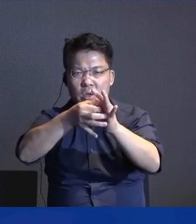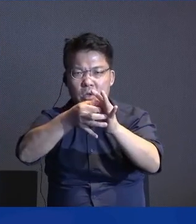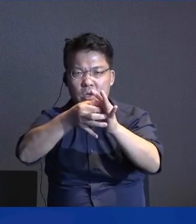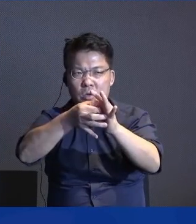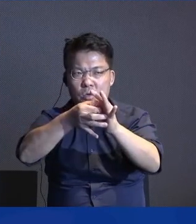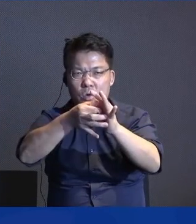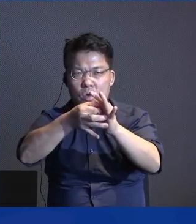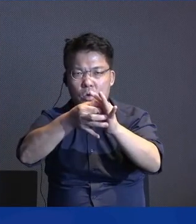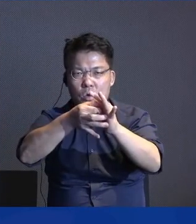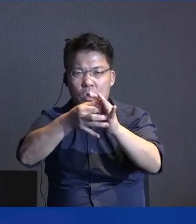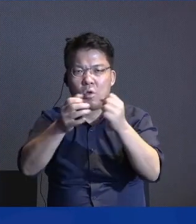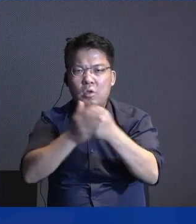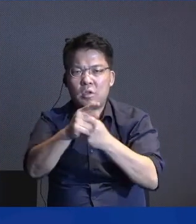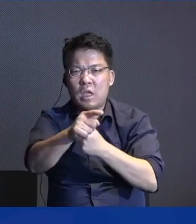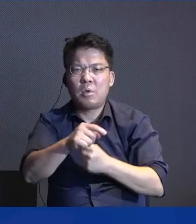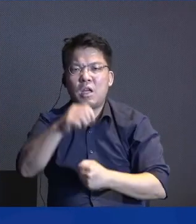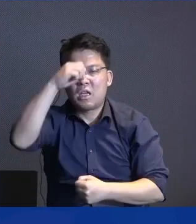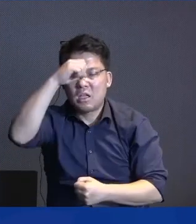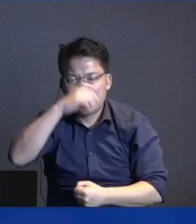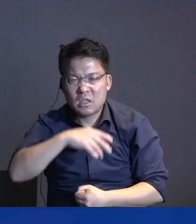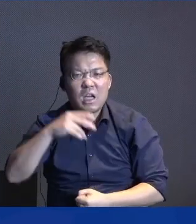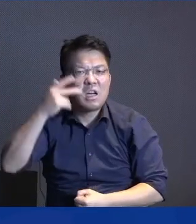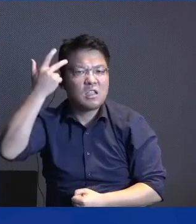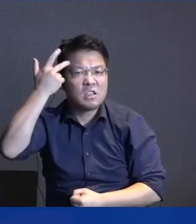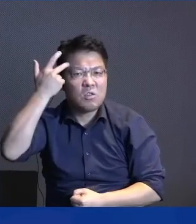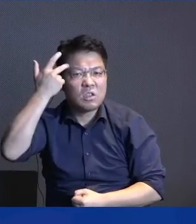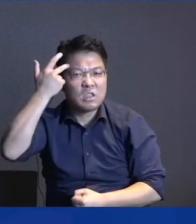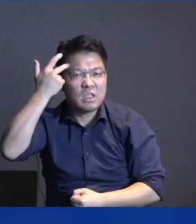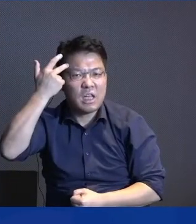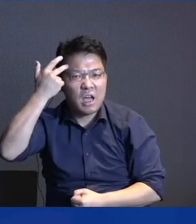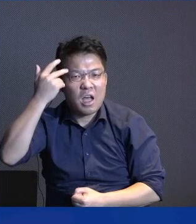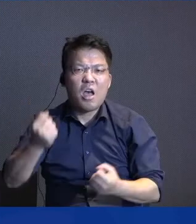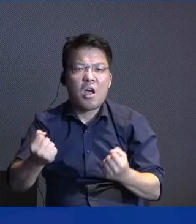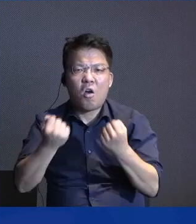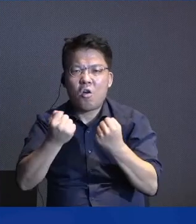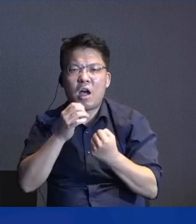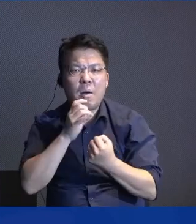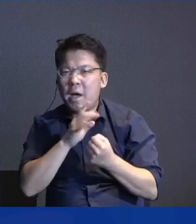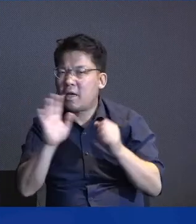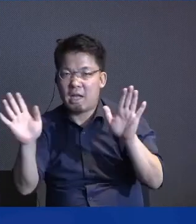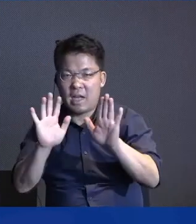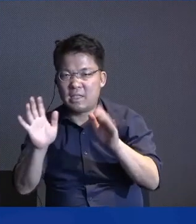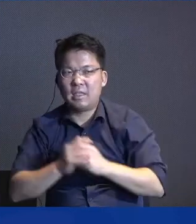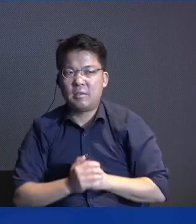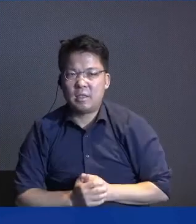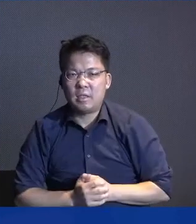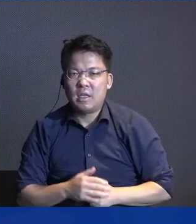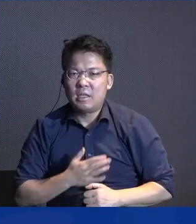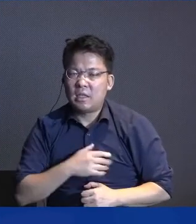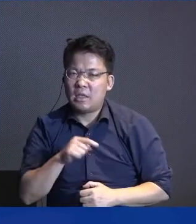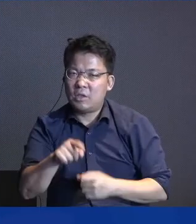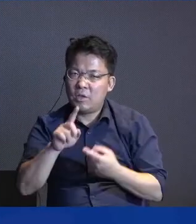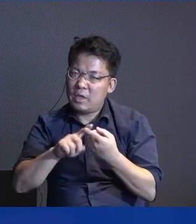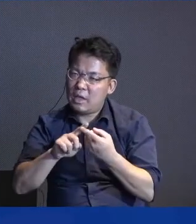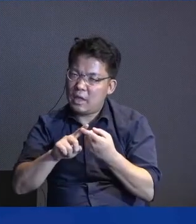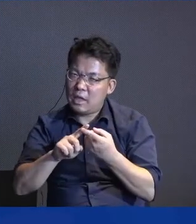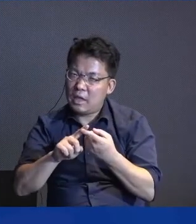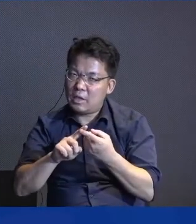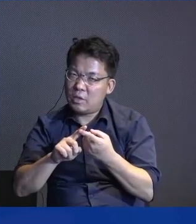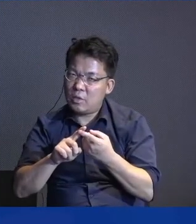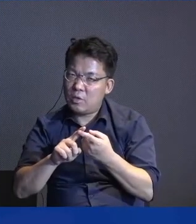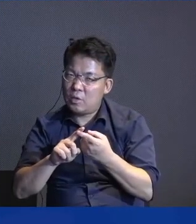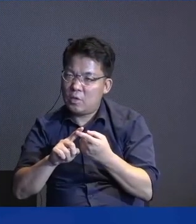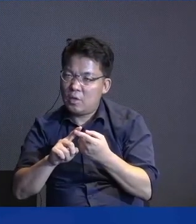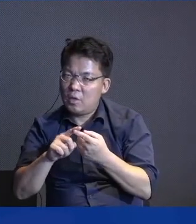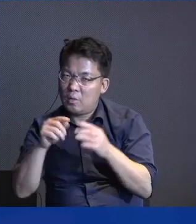I haven't had a chance to address a lot of these issues, but Dr. Banerjee addressed those issues in his presentation.